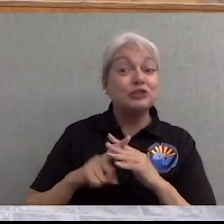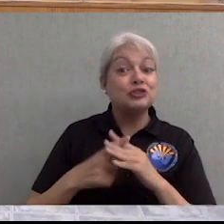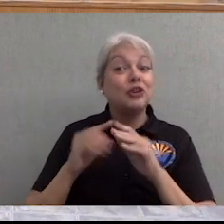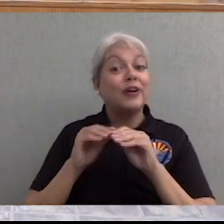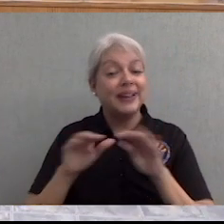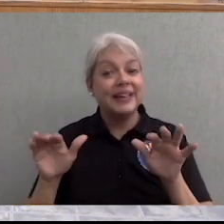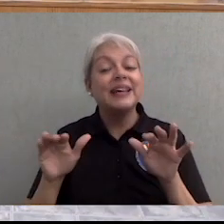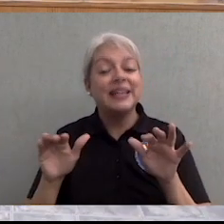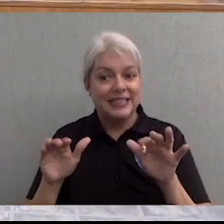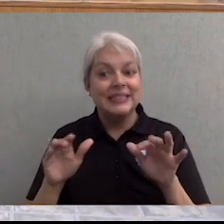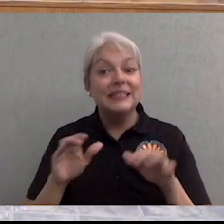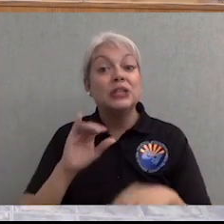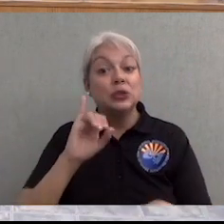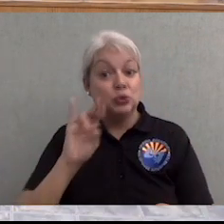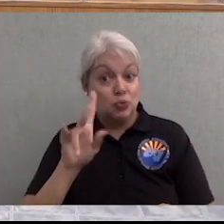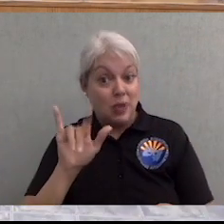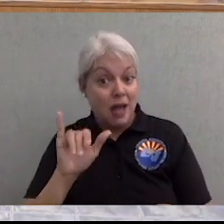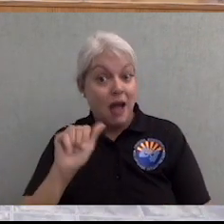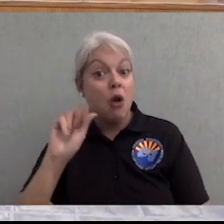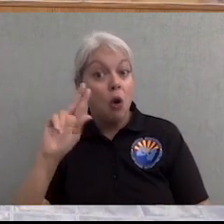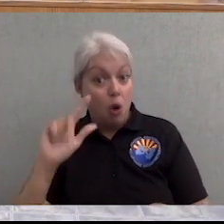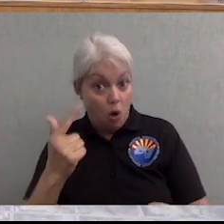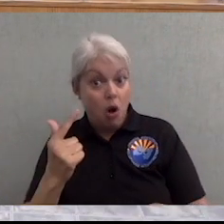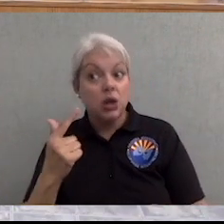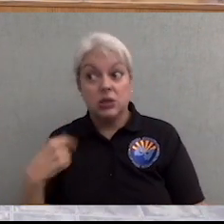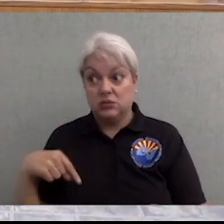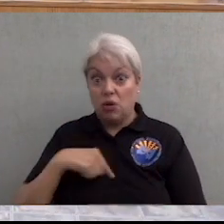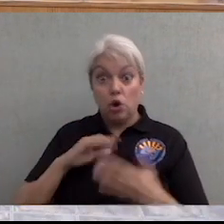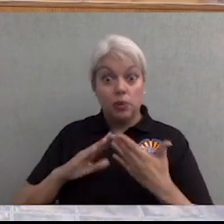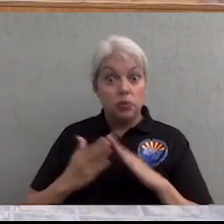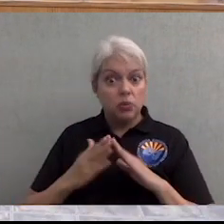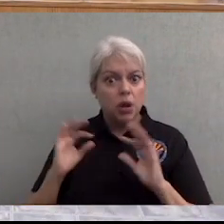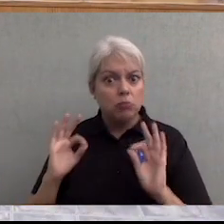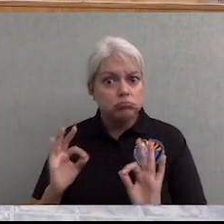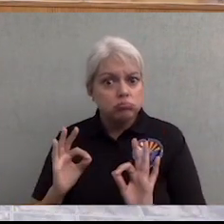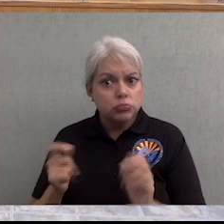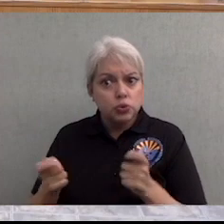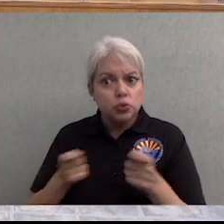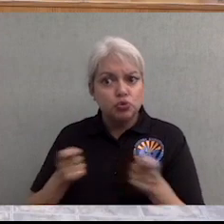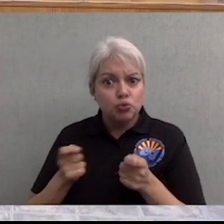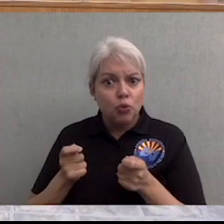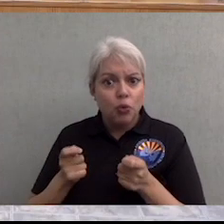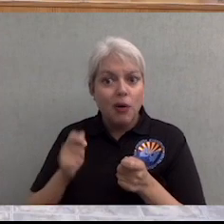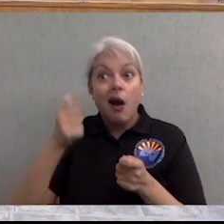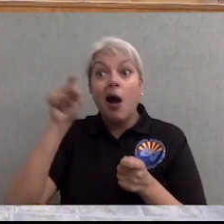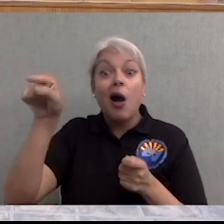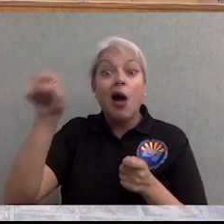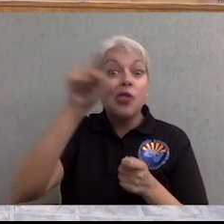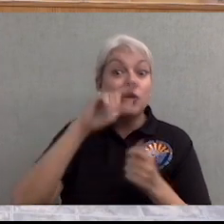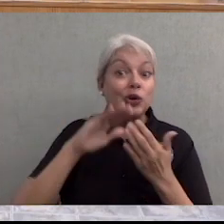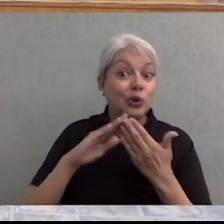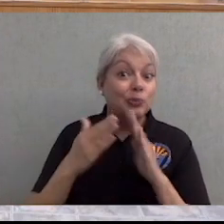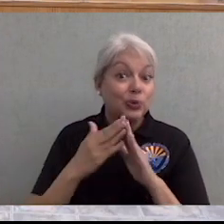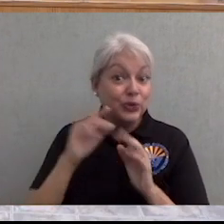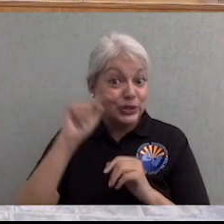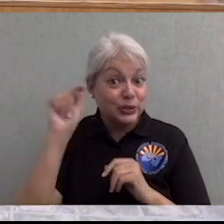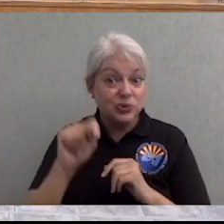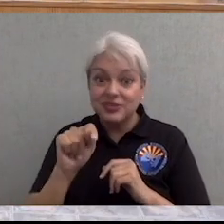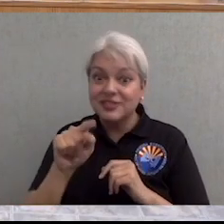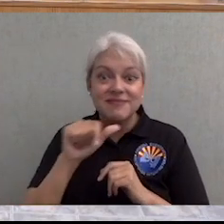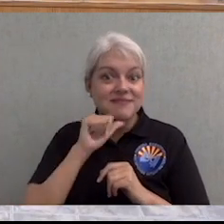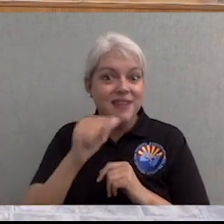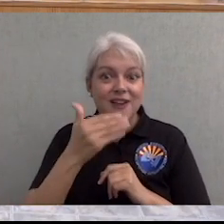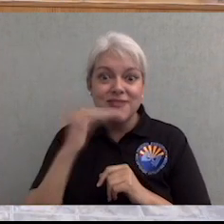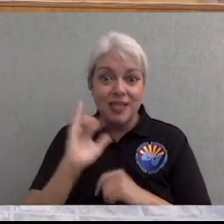really well. At a certain point, I think we were the safest community in all of Tucson. The only other thing I want to mention is I want to